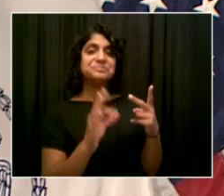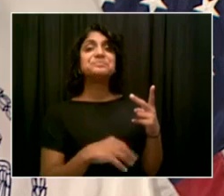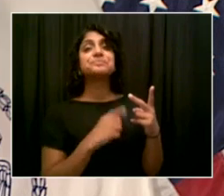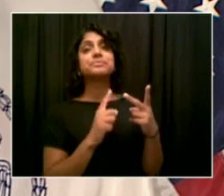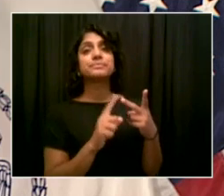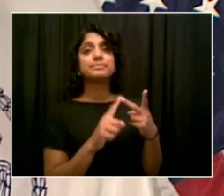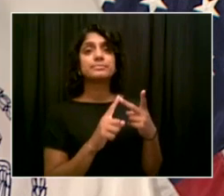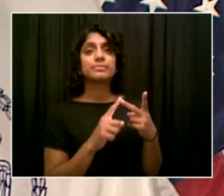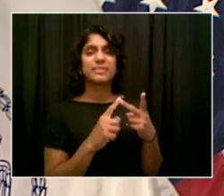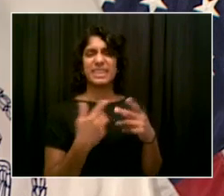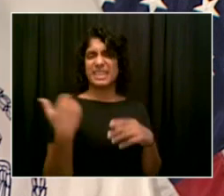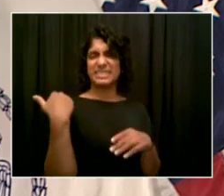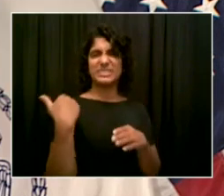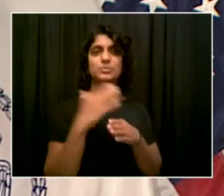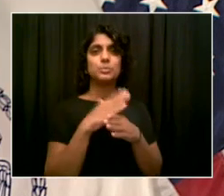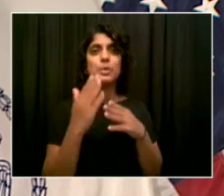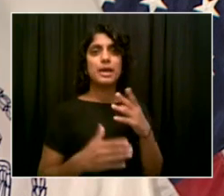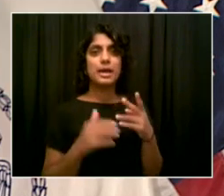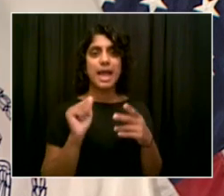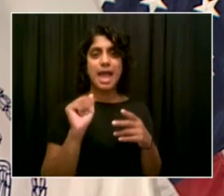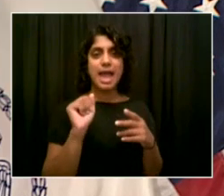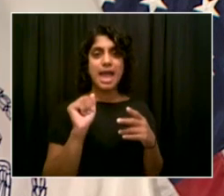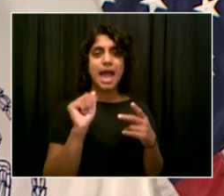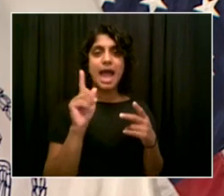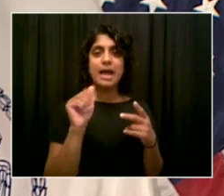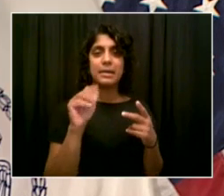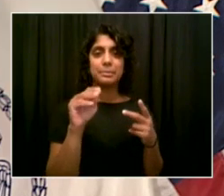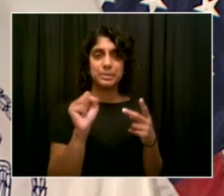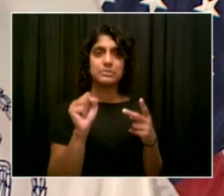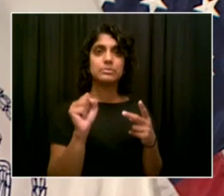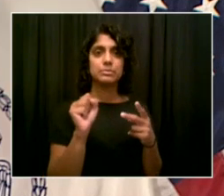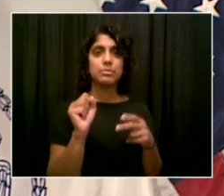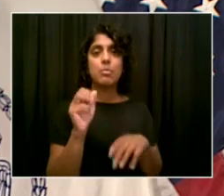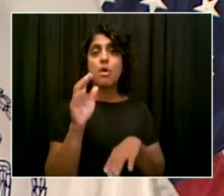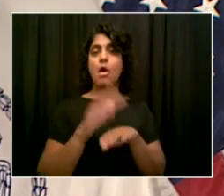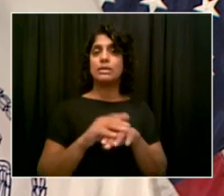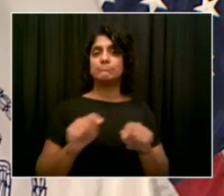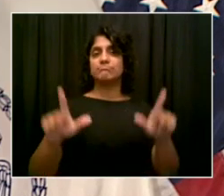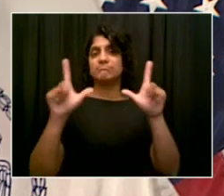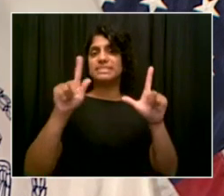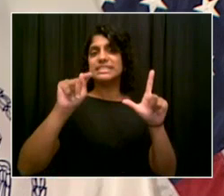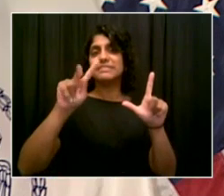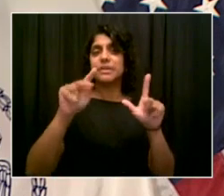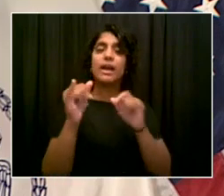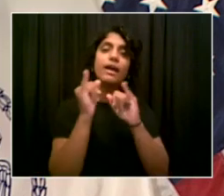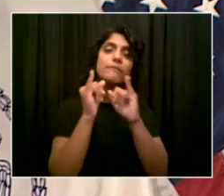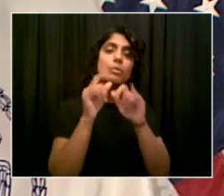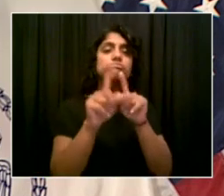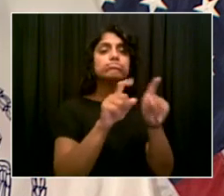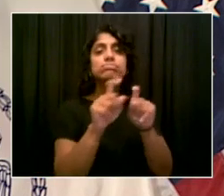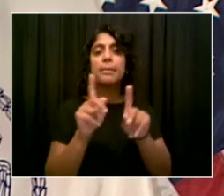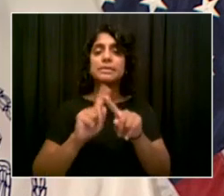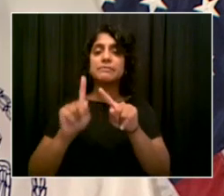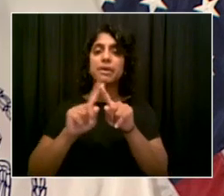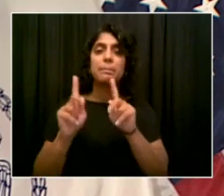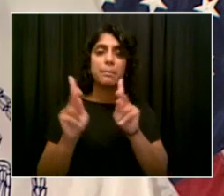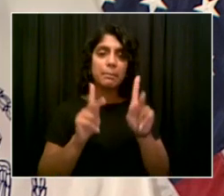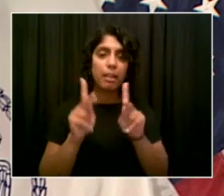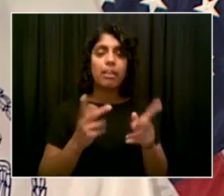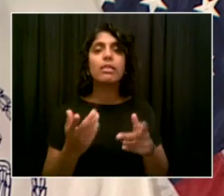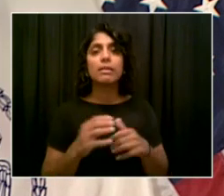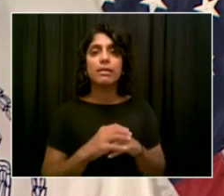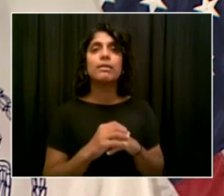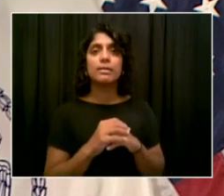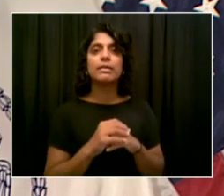urging residents to wear masks indoors, and that it was better to err on the side of caution, and that he still wears a mask indoors in crowded